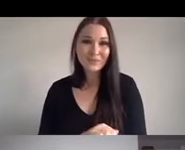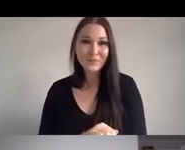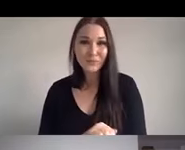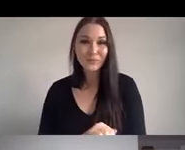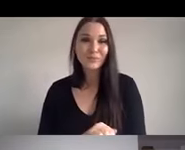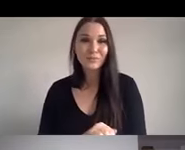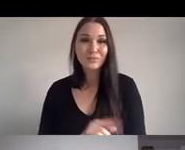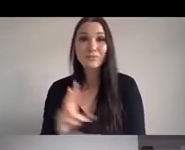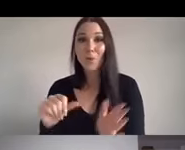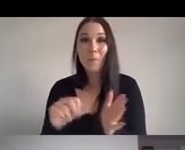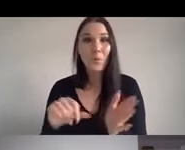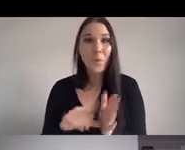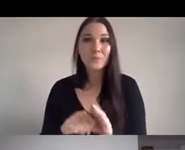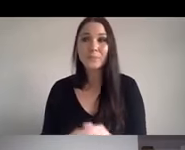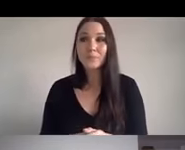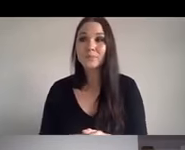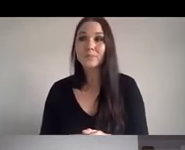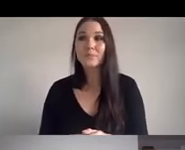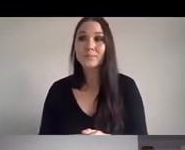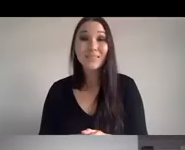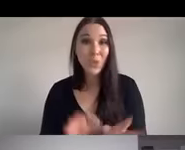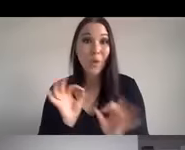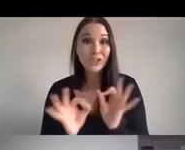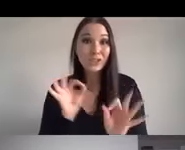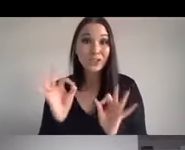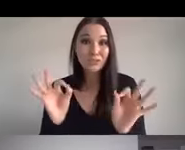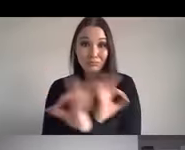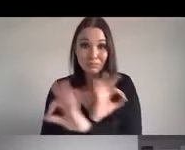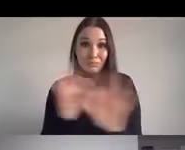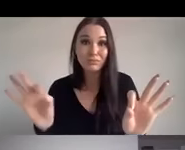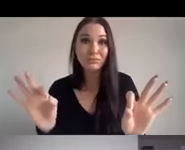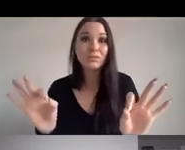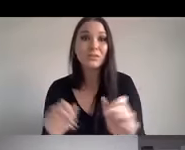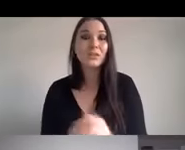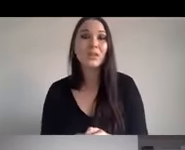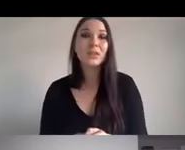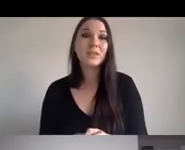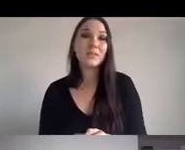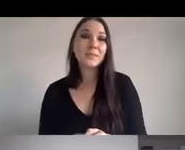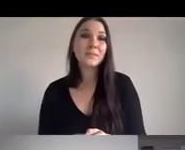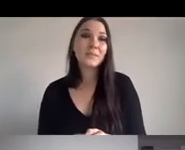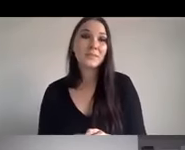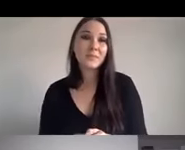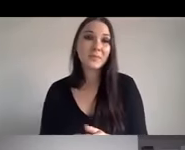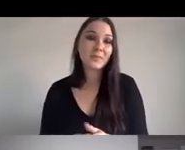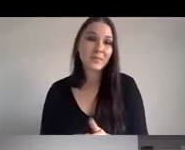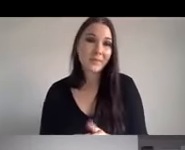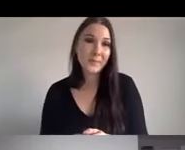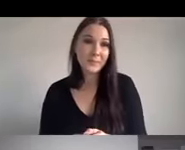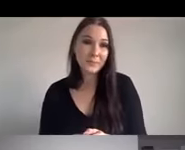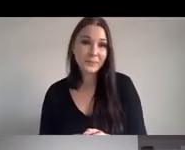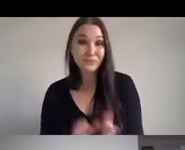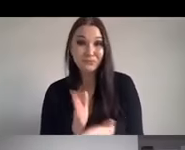problem. So I suppose the question then that I wanted to ask Stefan, Adam, and Laura, whichever one of you wants